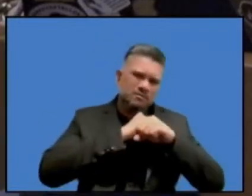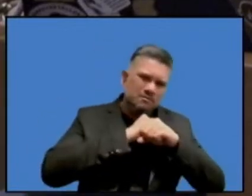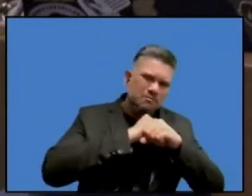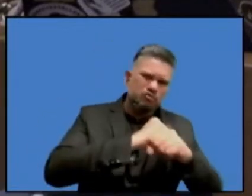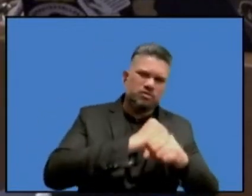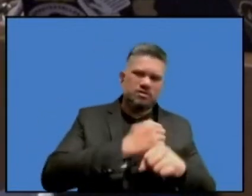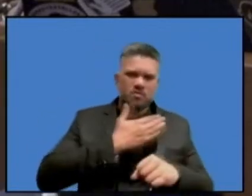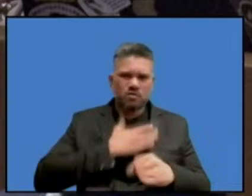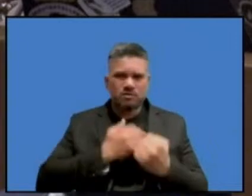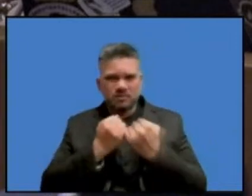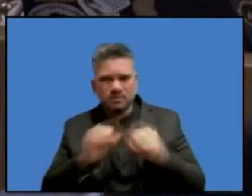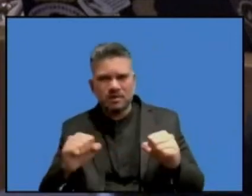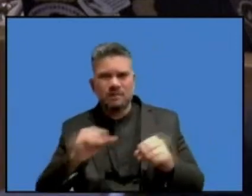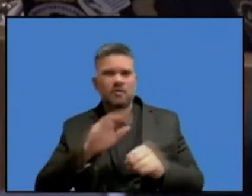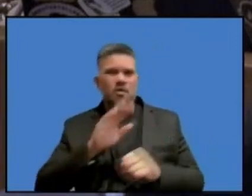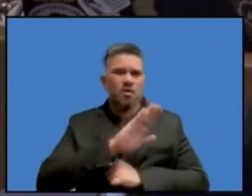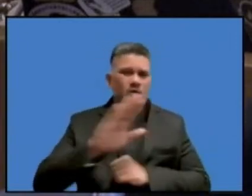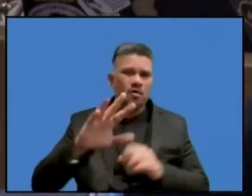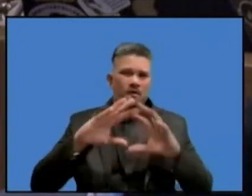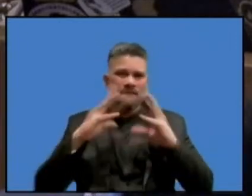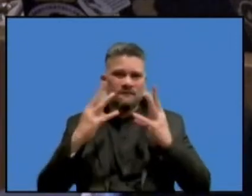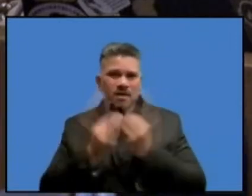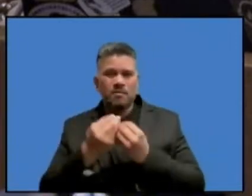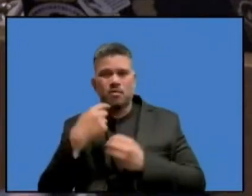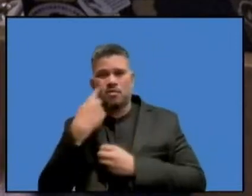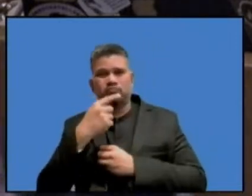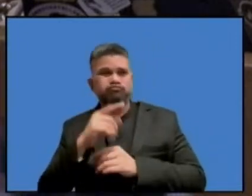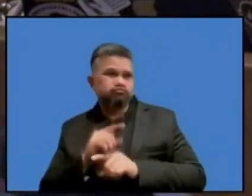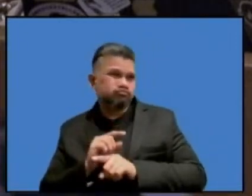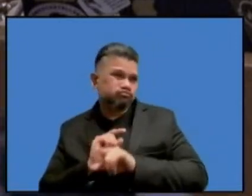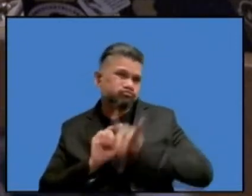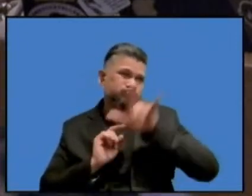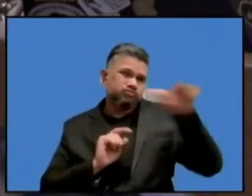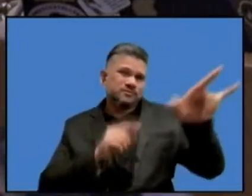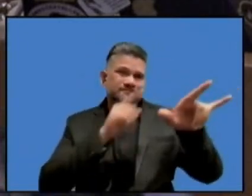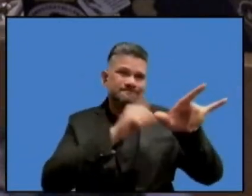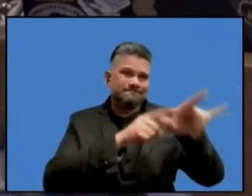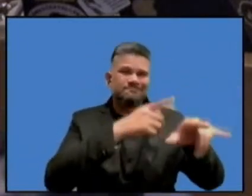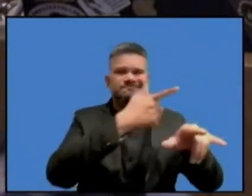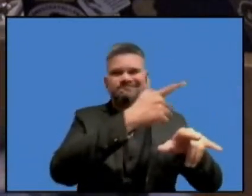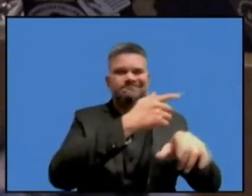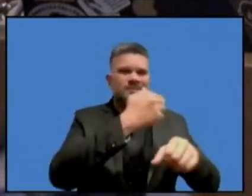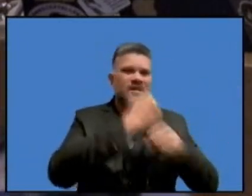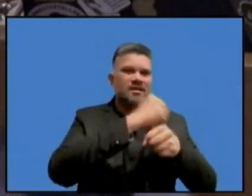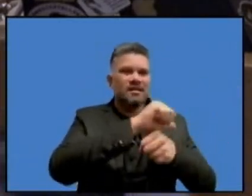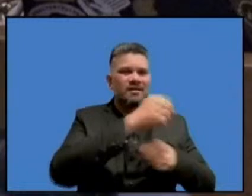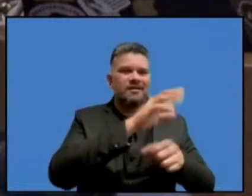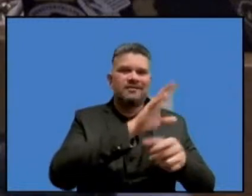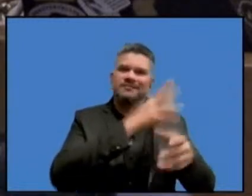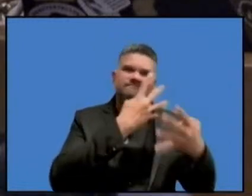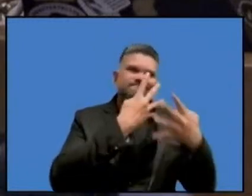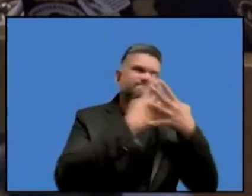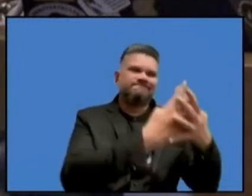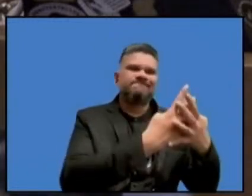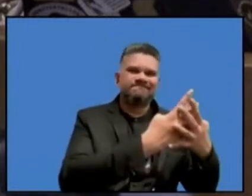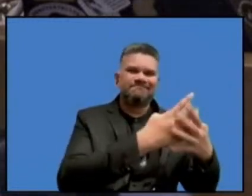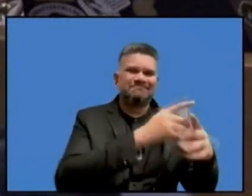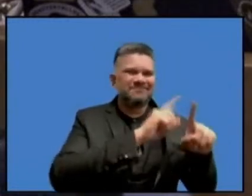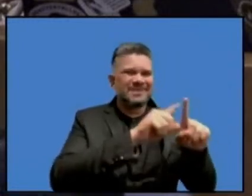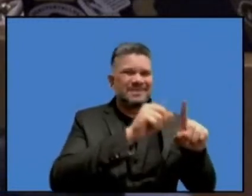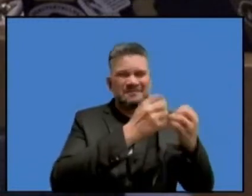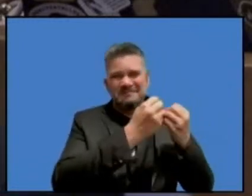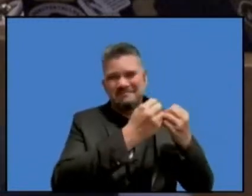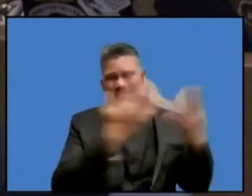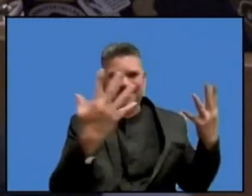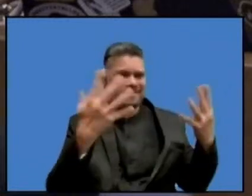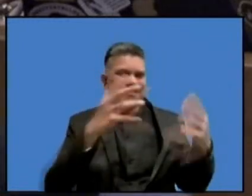repatriation their family who have been recruited and trapped in transnational criminal syndicates, especially in many countries